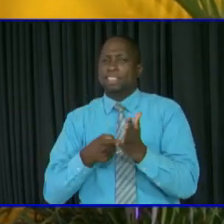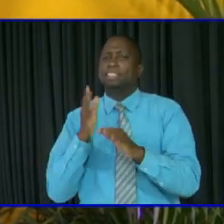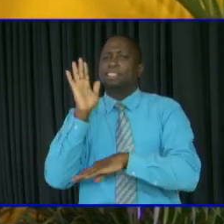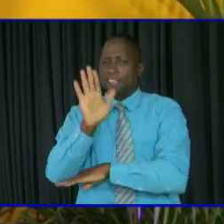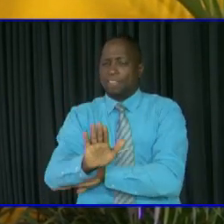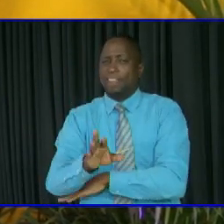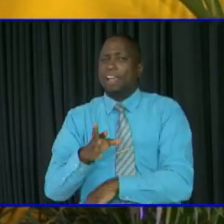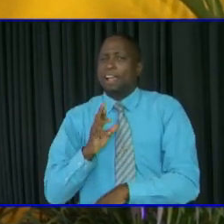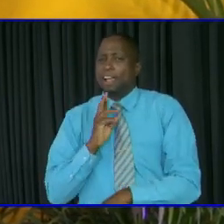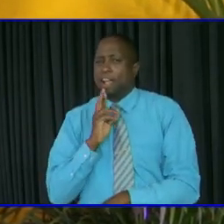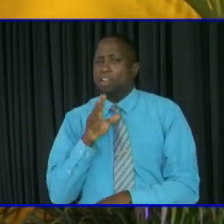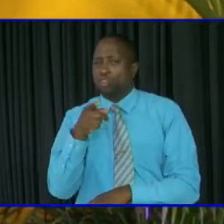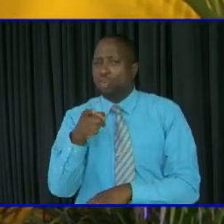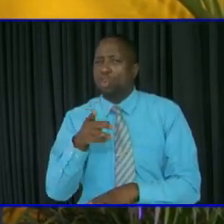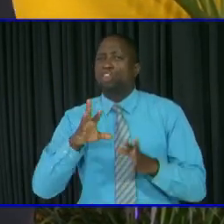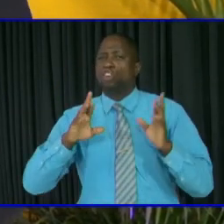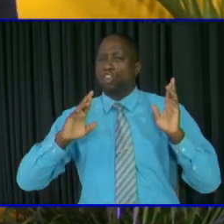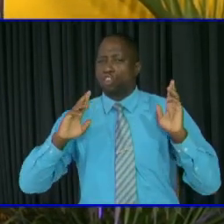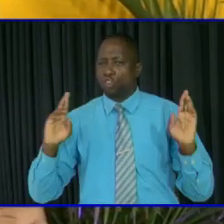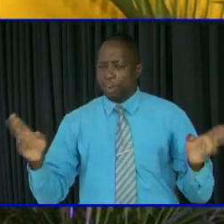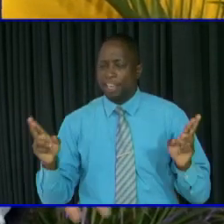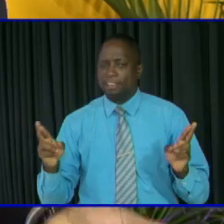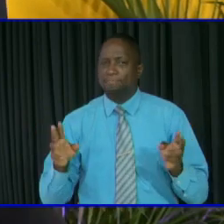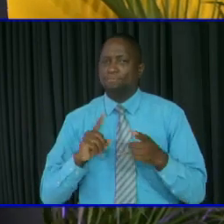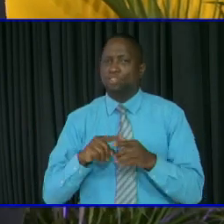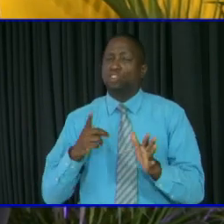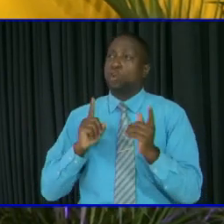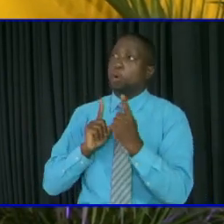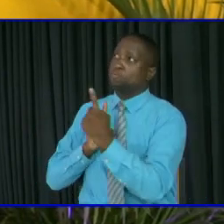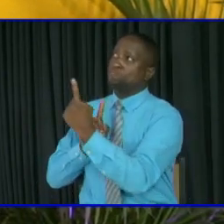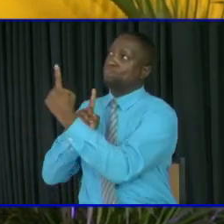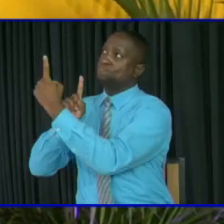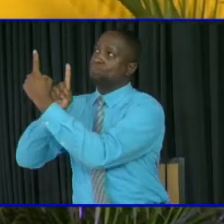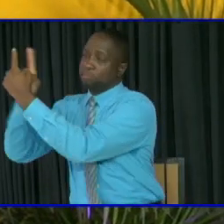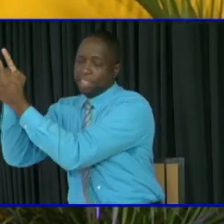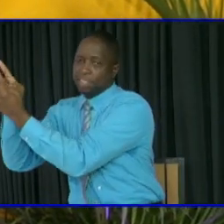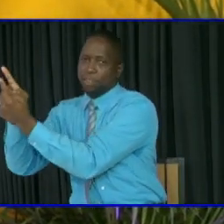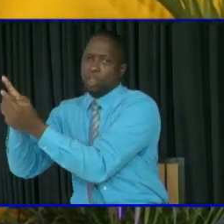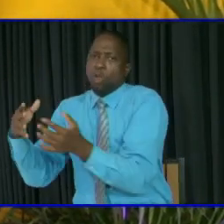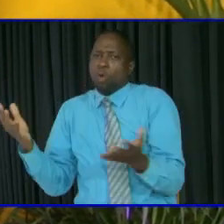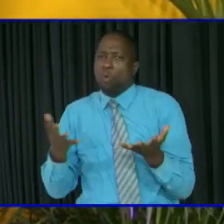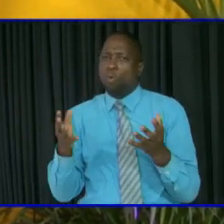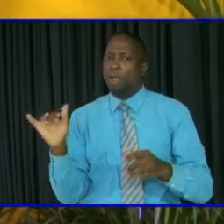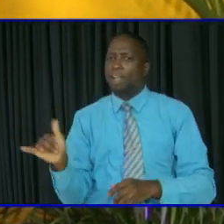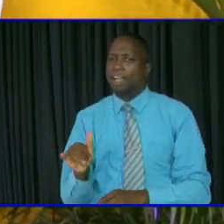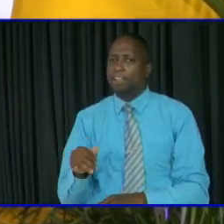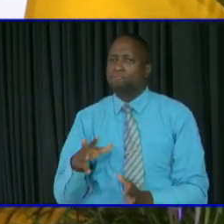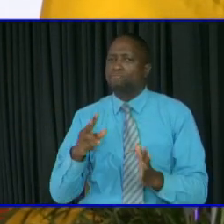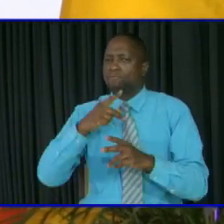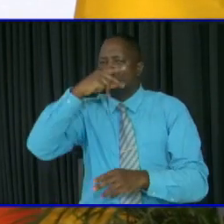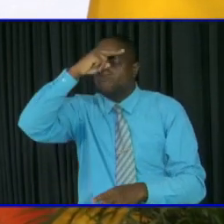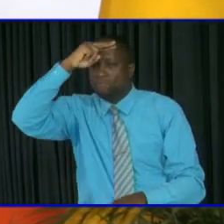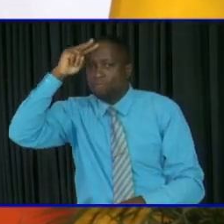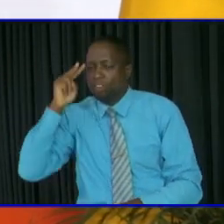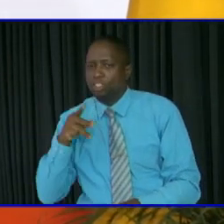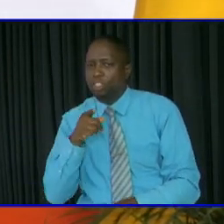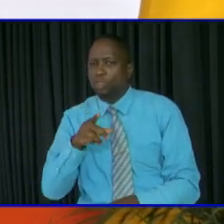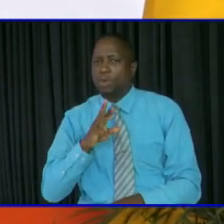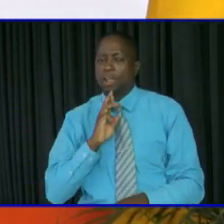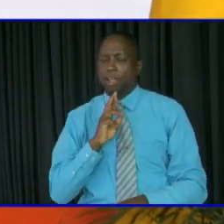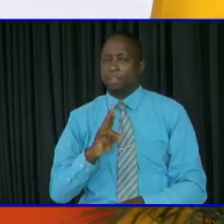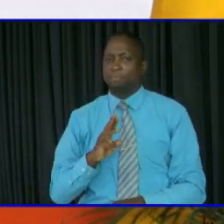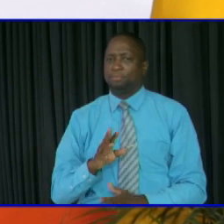you ready to meet the bridegroom? What kind of virgin are you? I submit to you